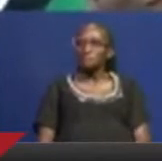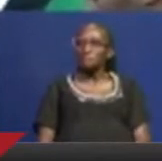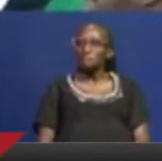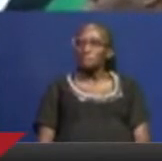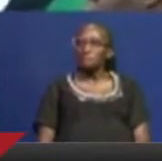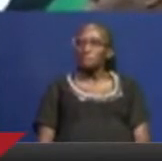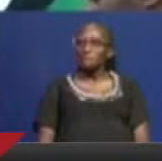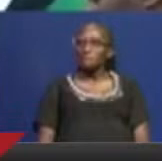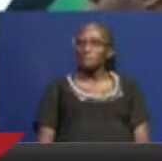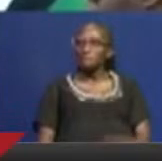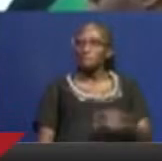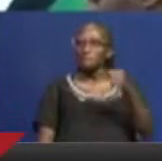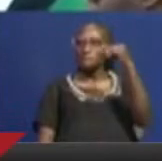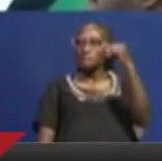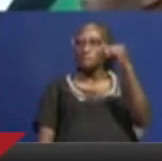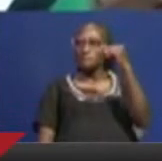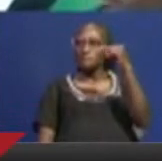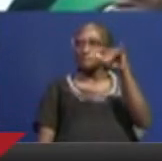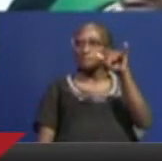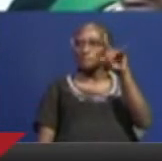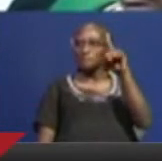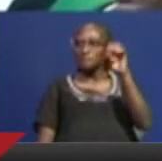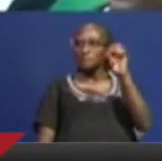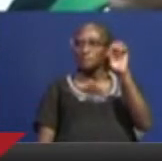Keio South Gideon Kimayo.